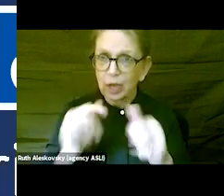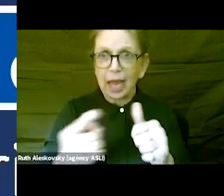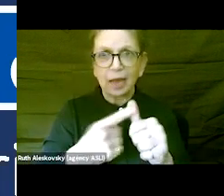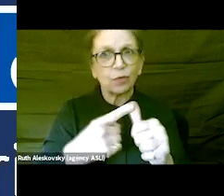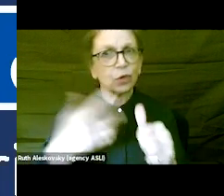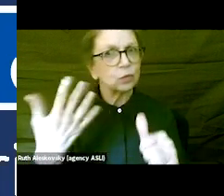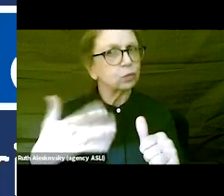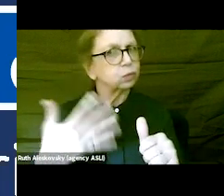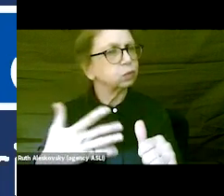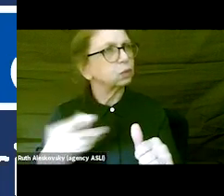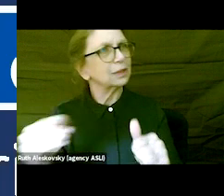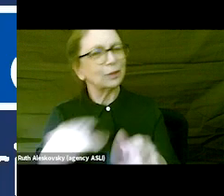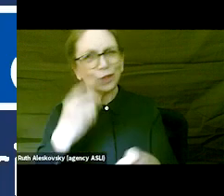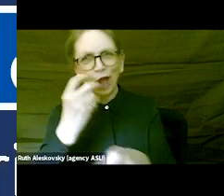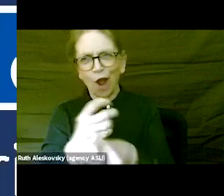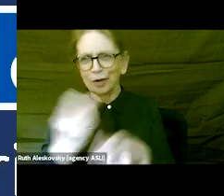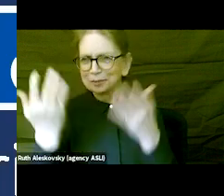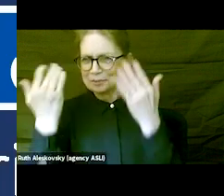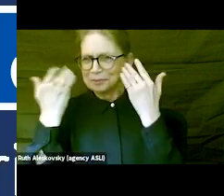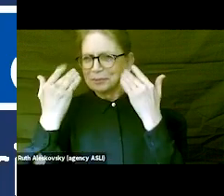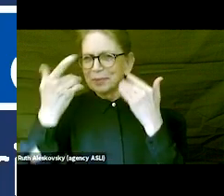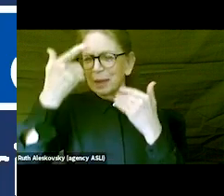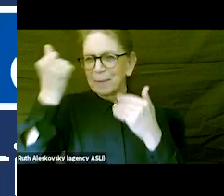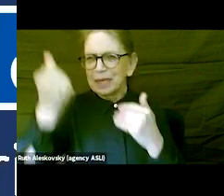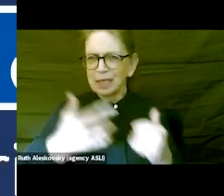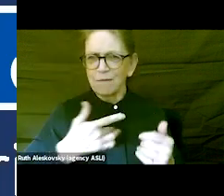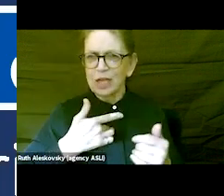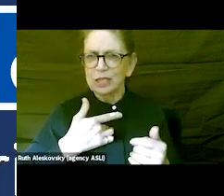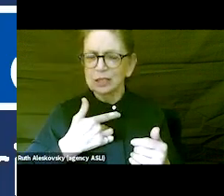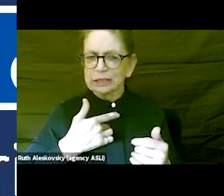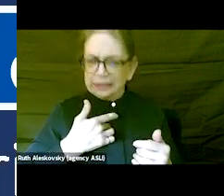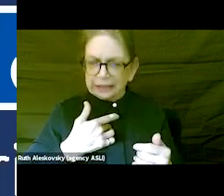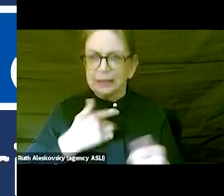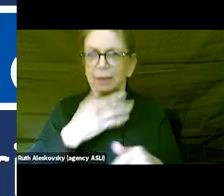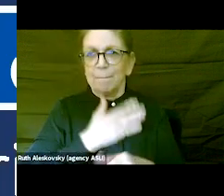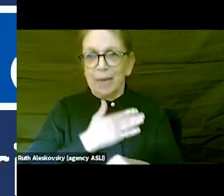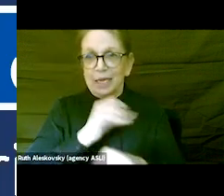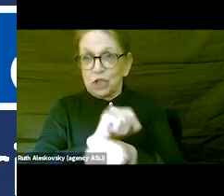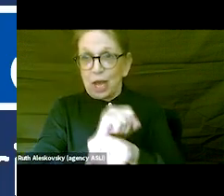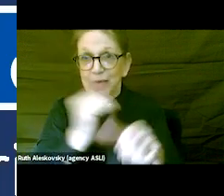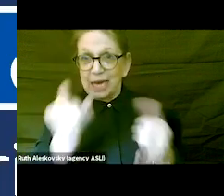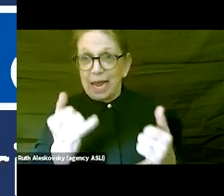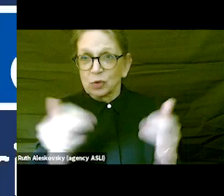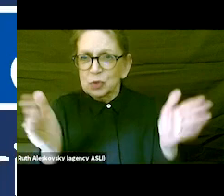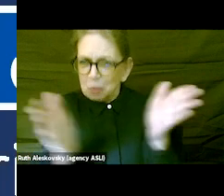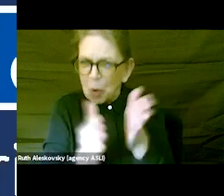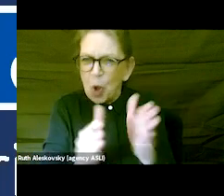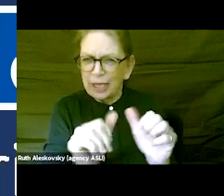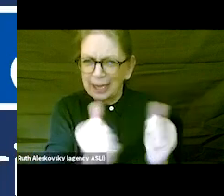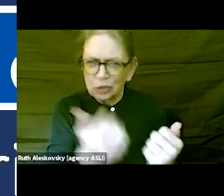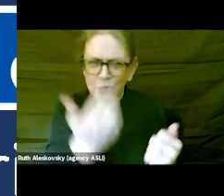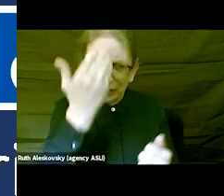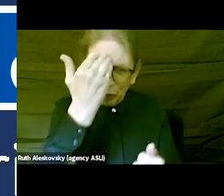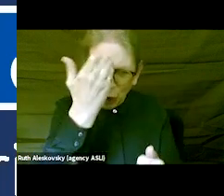task of knowing that I would be leaving a small agency and seeking something new, as I had been there for 5